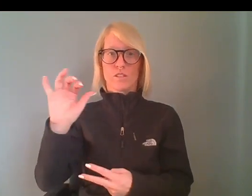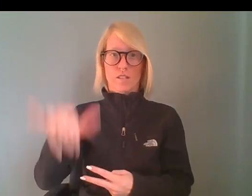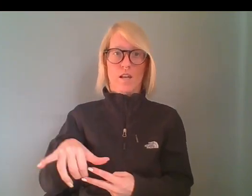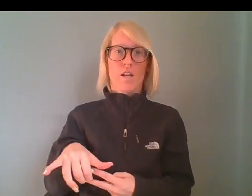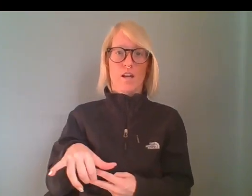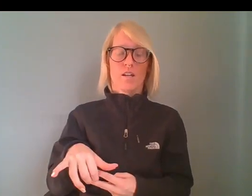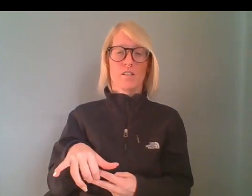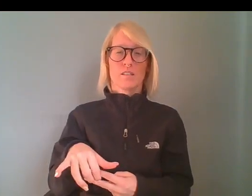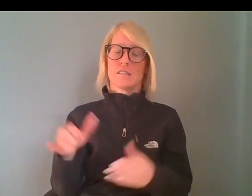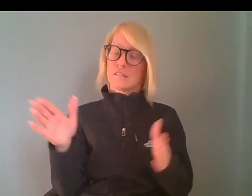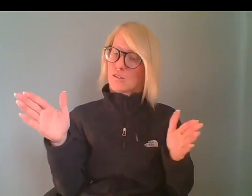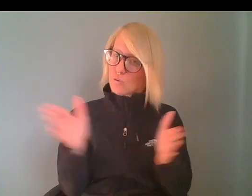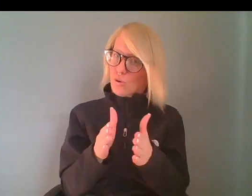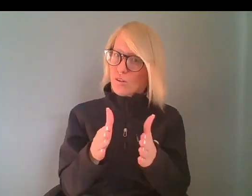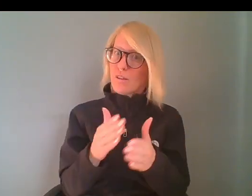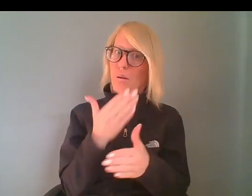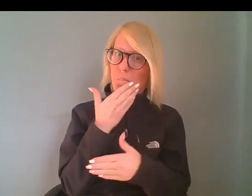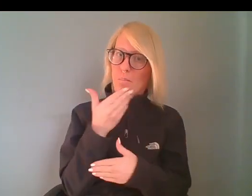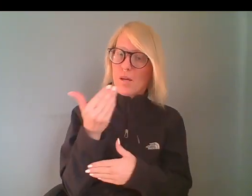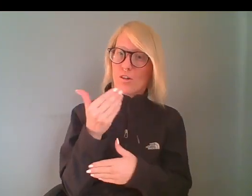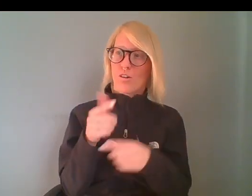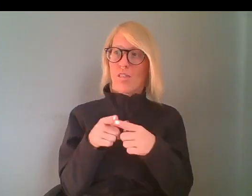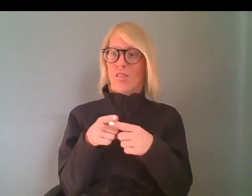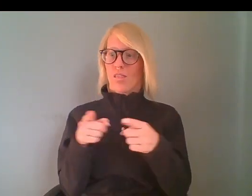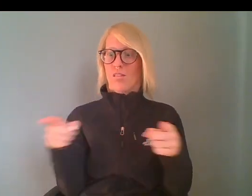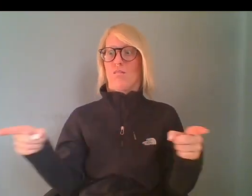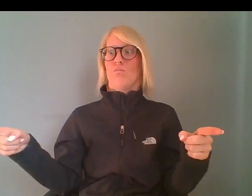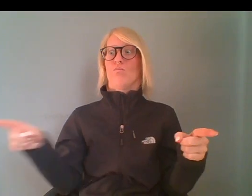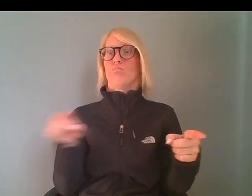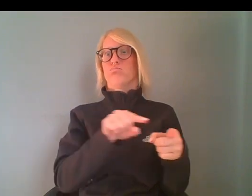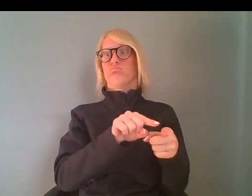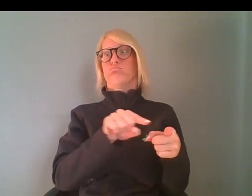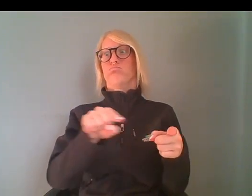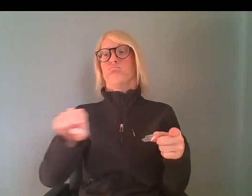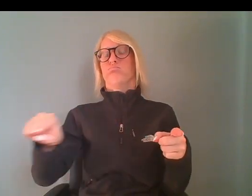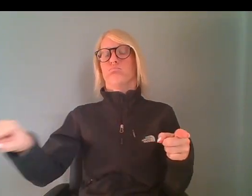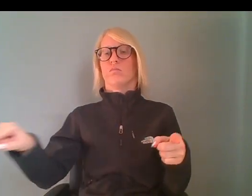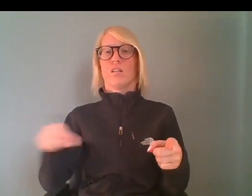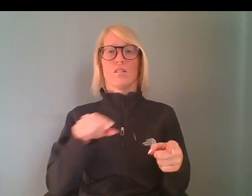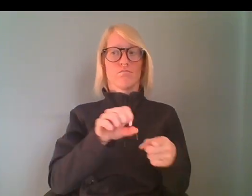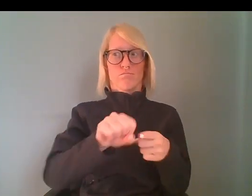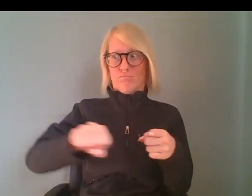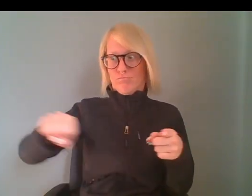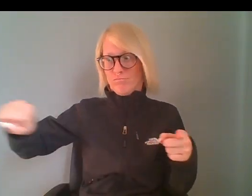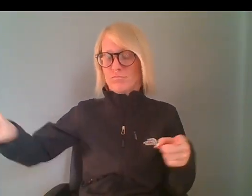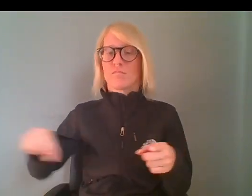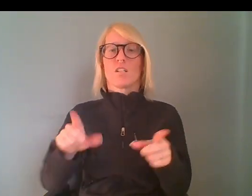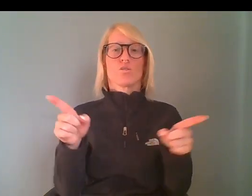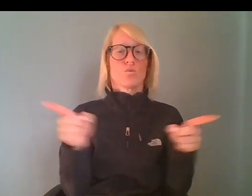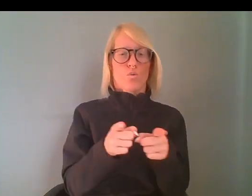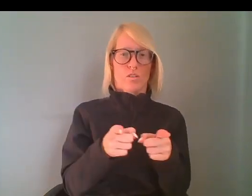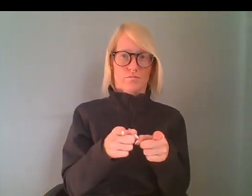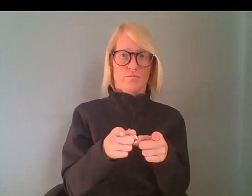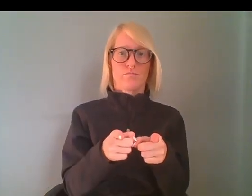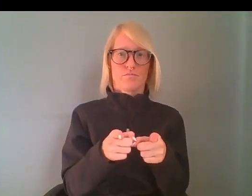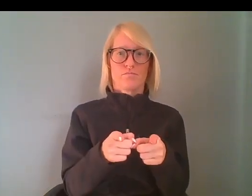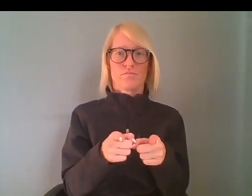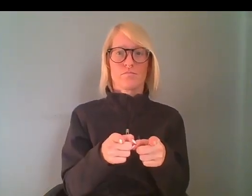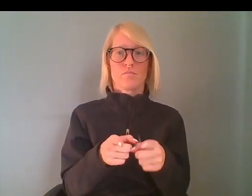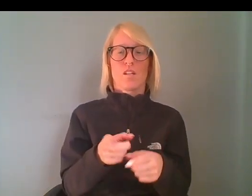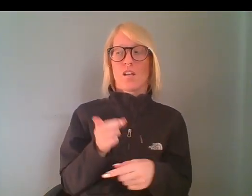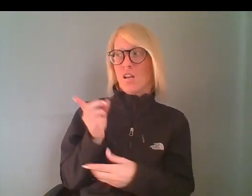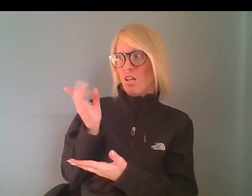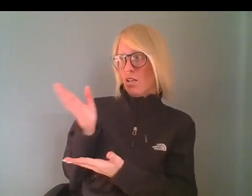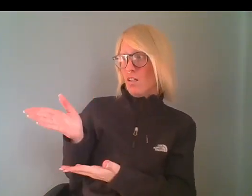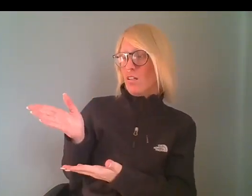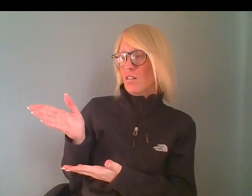than a long blogspot name, and then I pointed it to this. And that's something we won't be able to get into today, but I just want to let